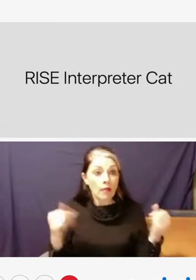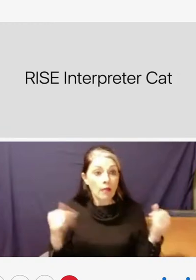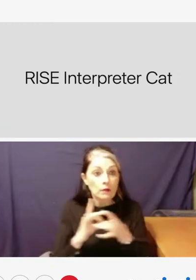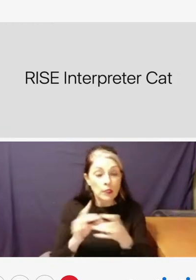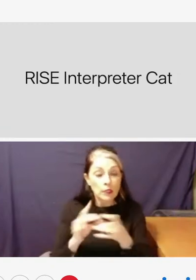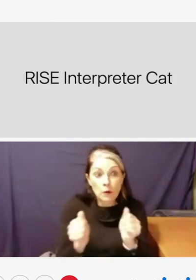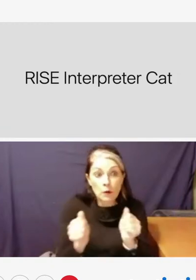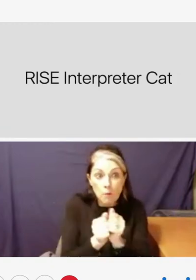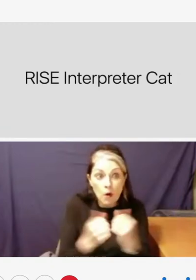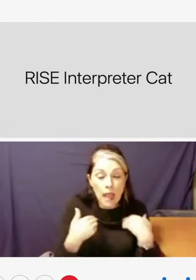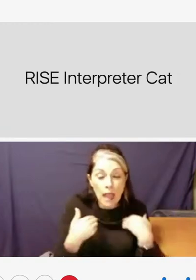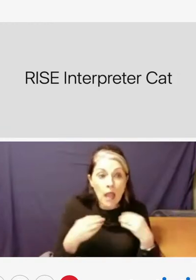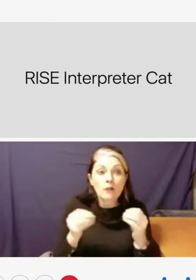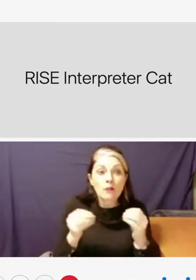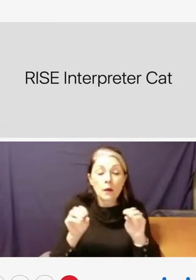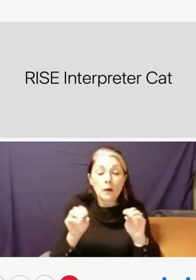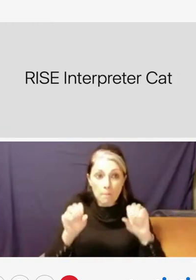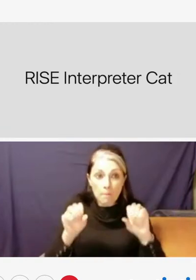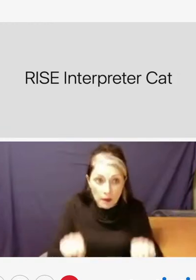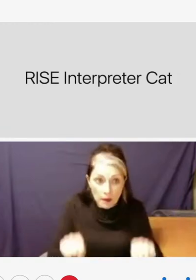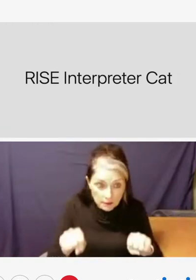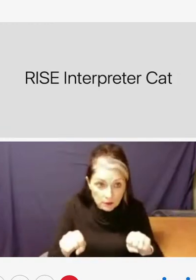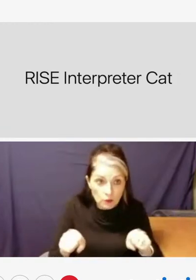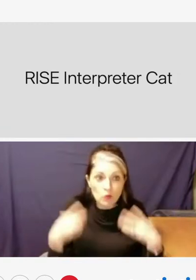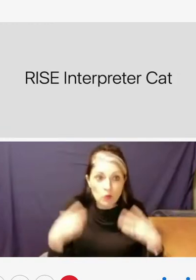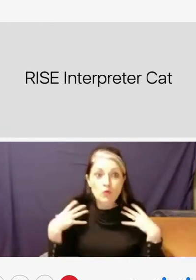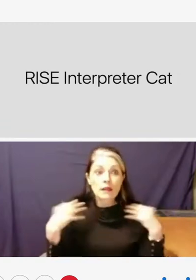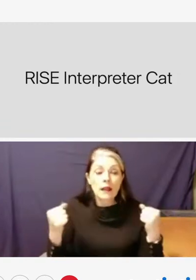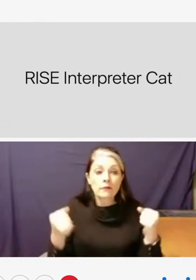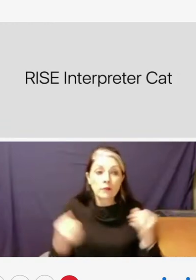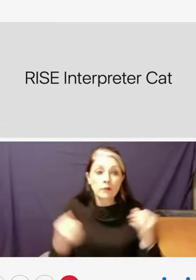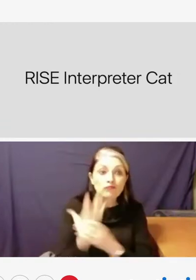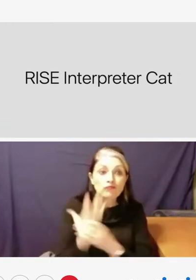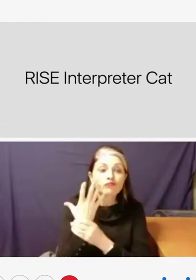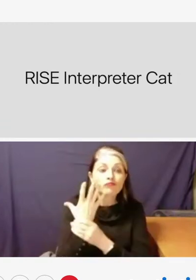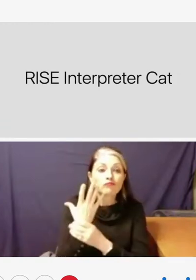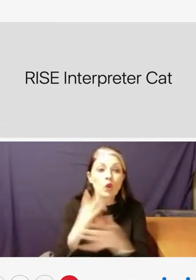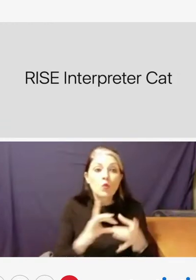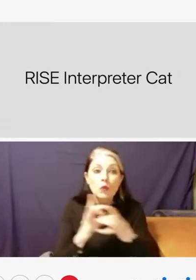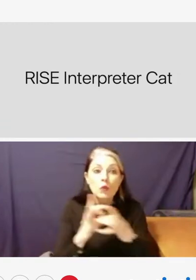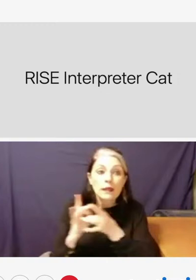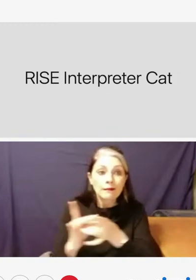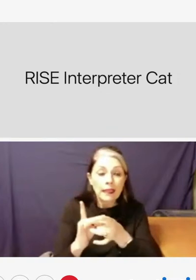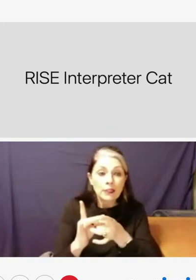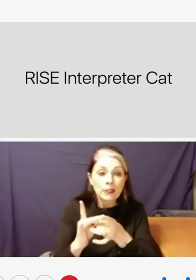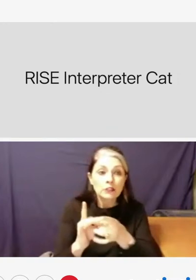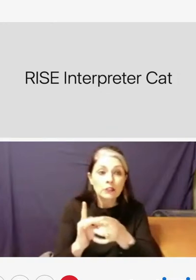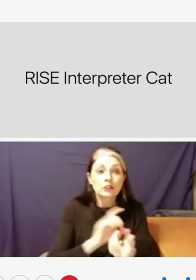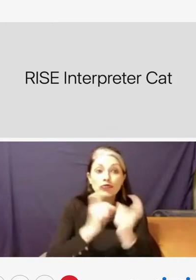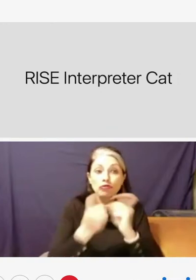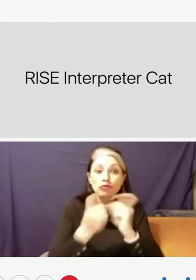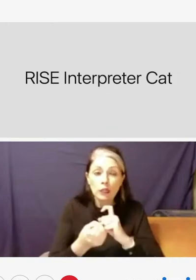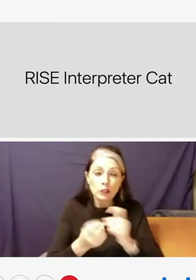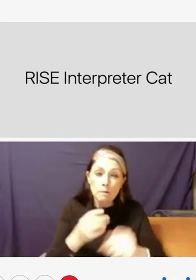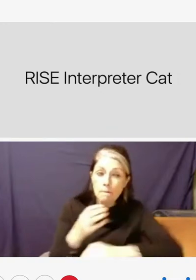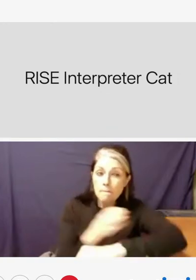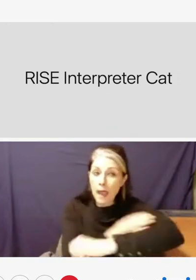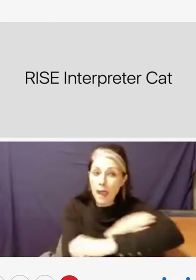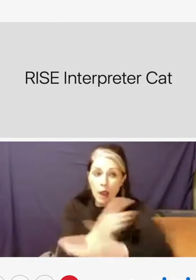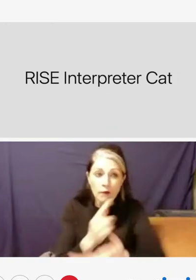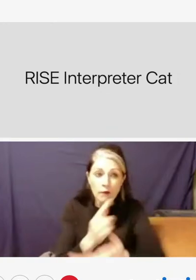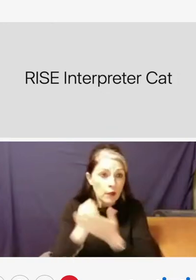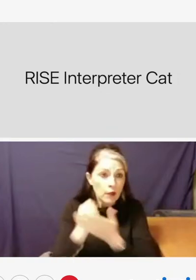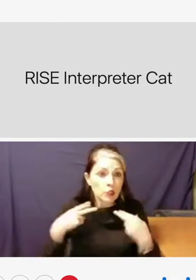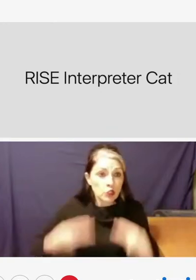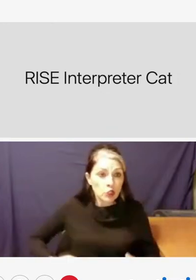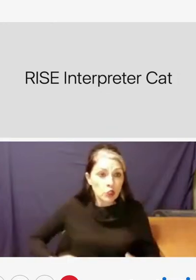recover from trauma and Thrive relationships are the Agents of change and the most powerful therapy is human love Dr Bruce Perry along with